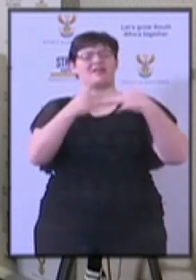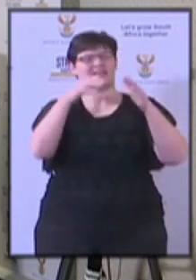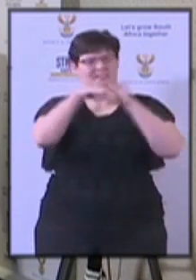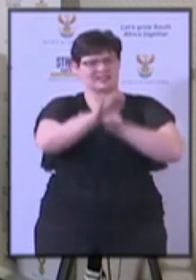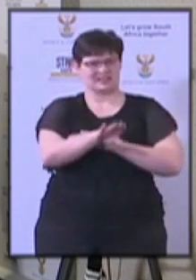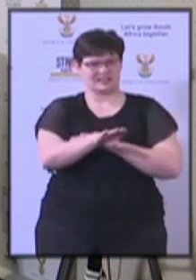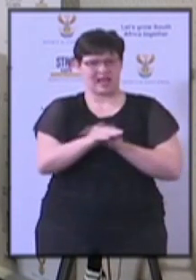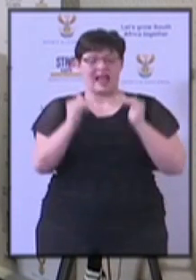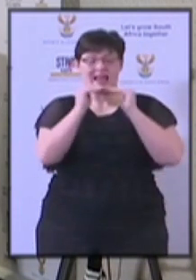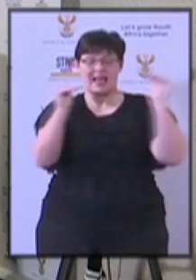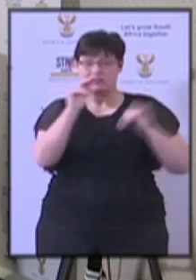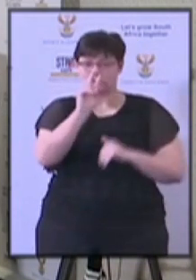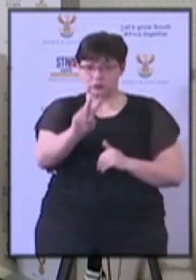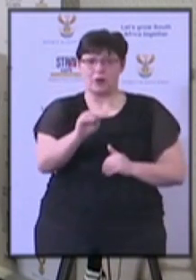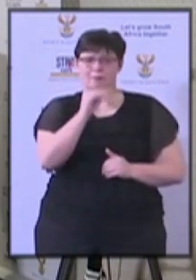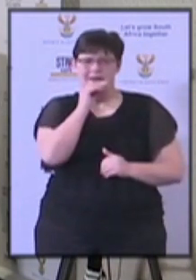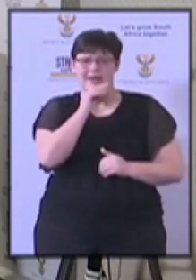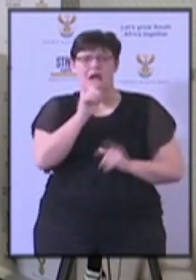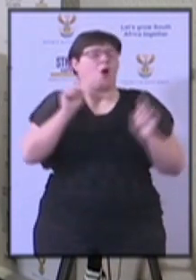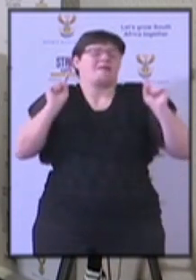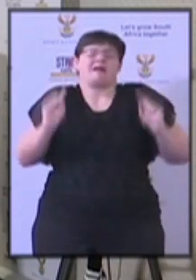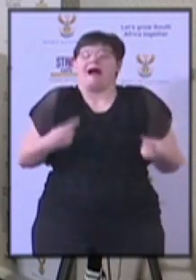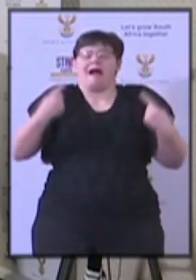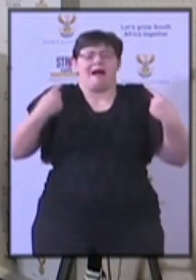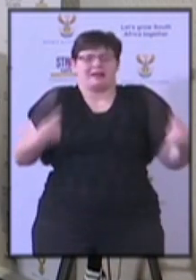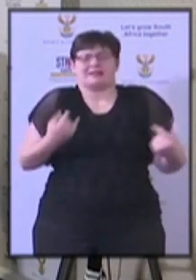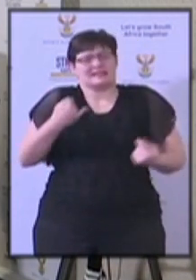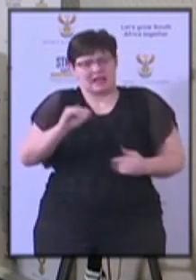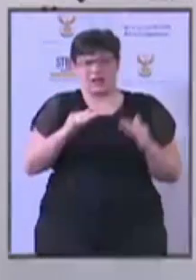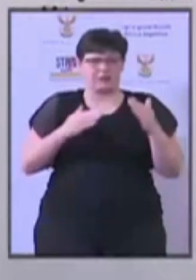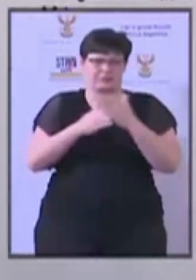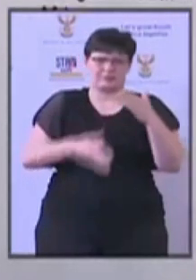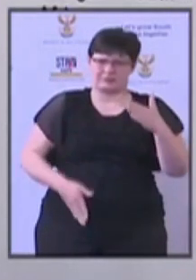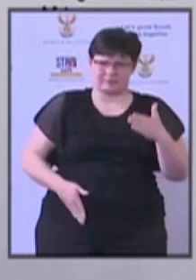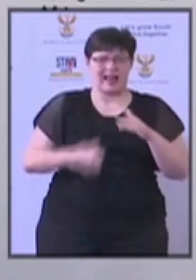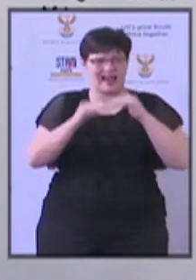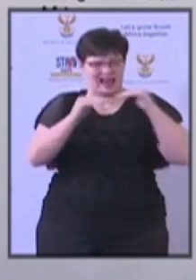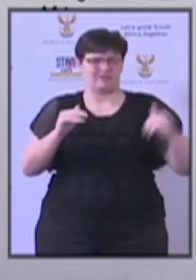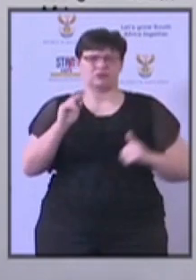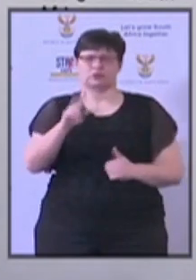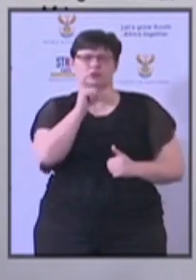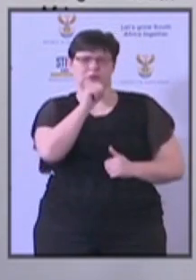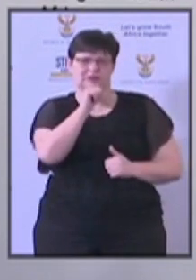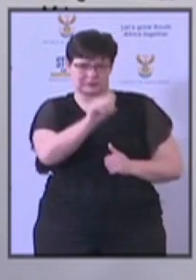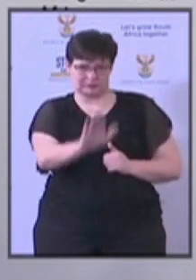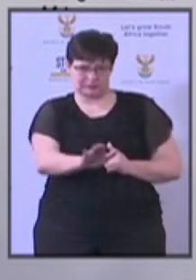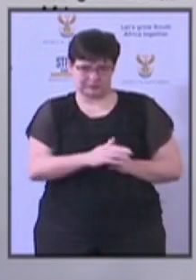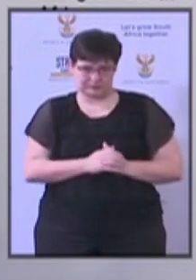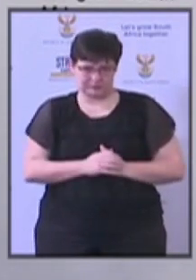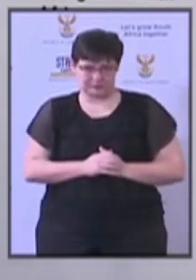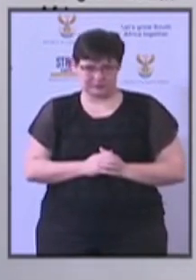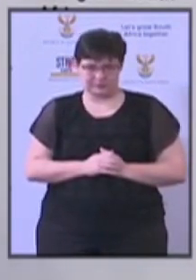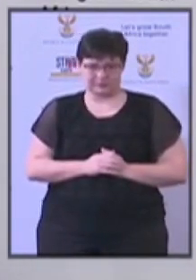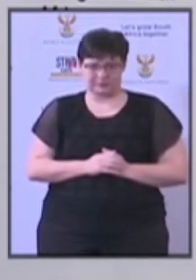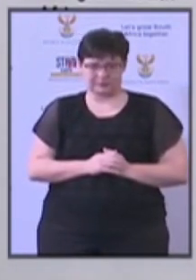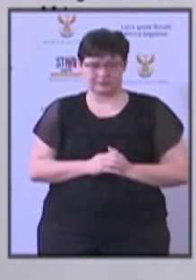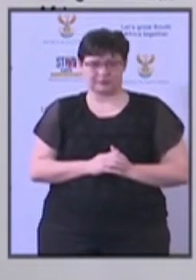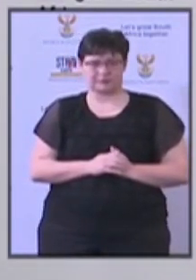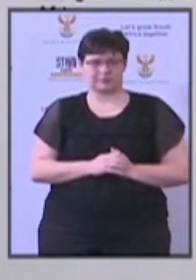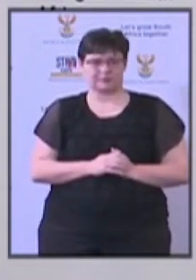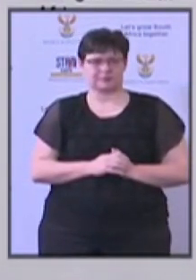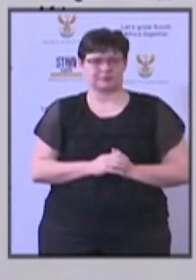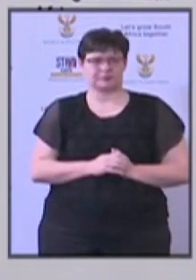level 2, this you cannot do right now. Thank you. All right. Thank you very much, Sipho. Yes, Minister.